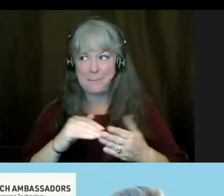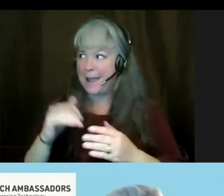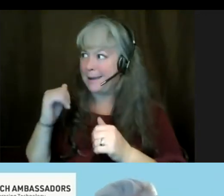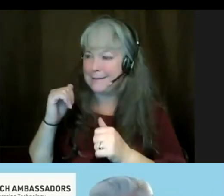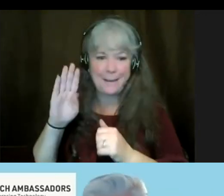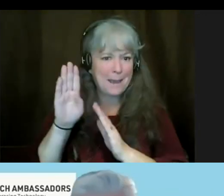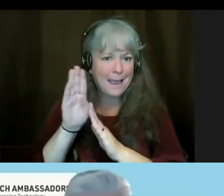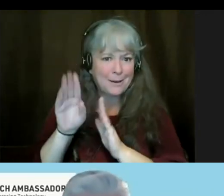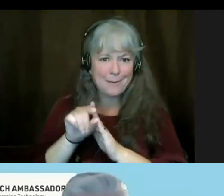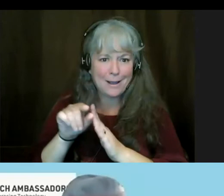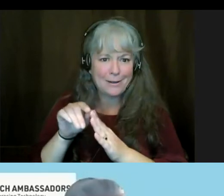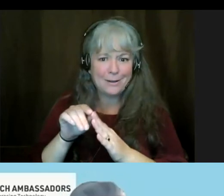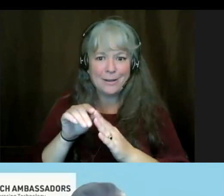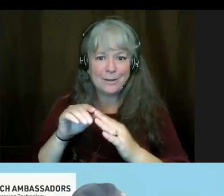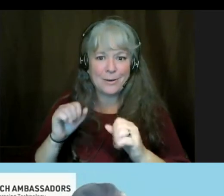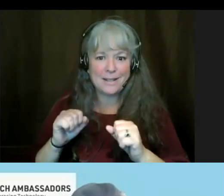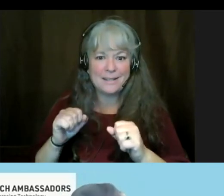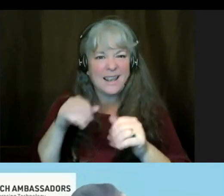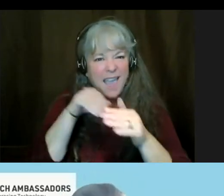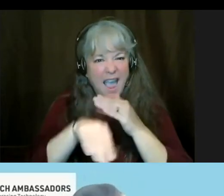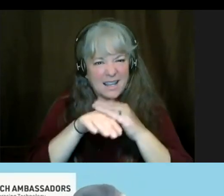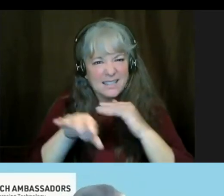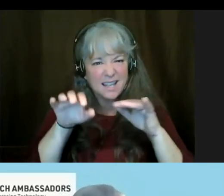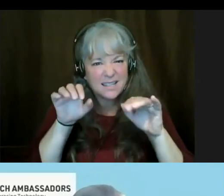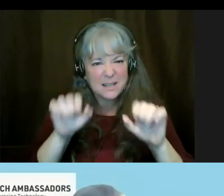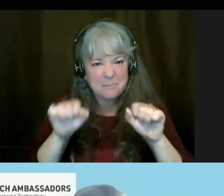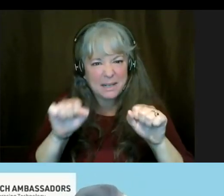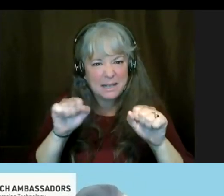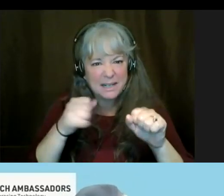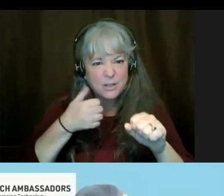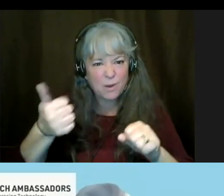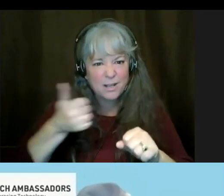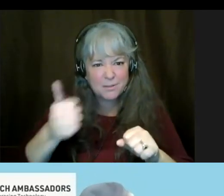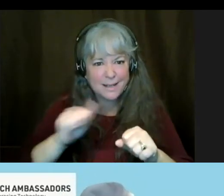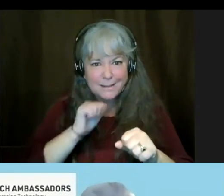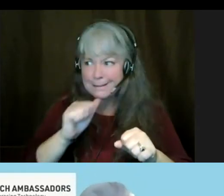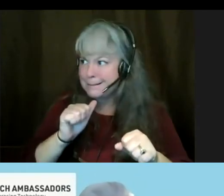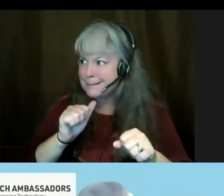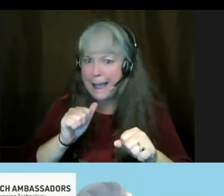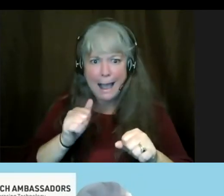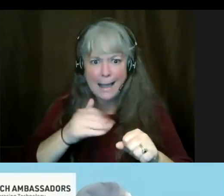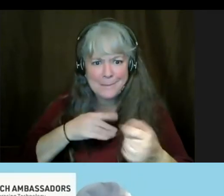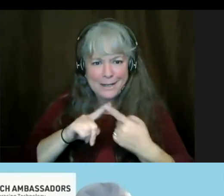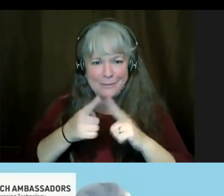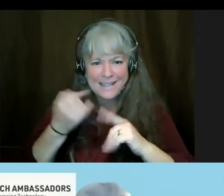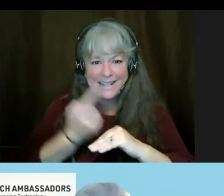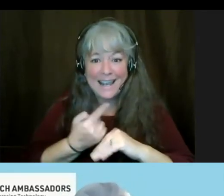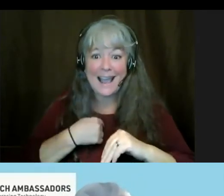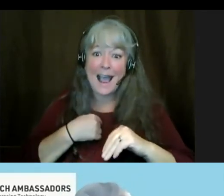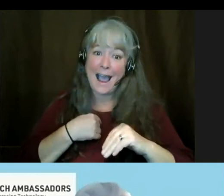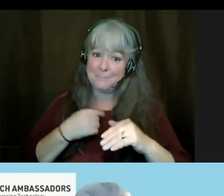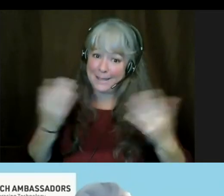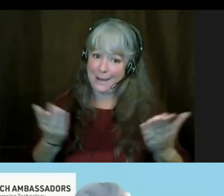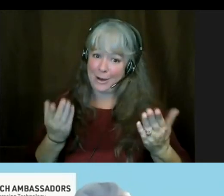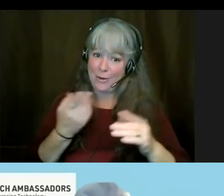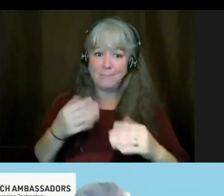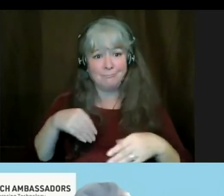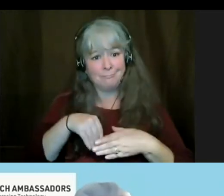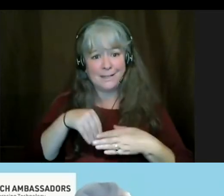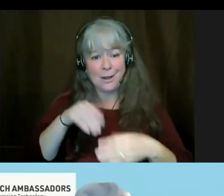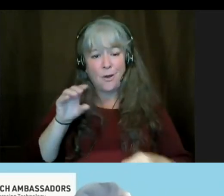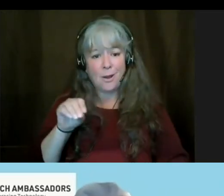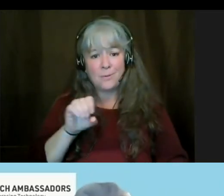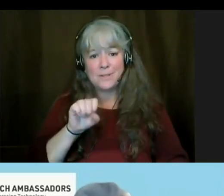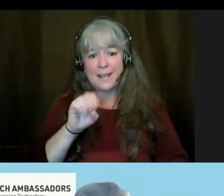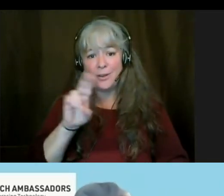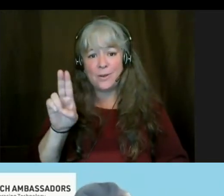noise. Accessibility transportation was not my friend today, and I'm coming to you from Ohio State University. In addition to